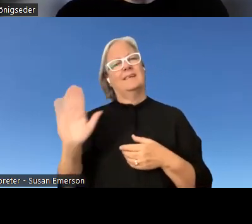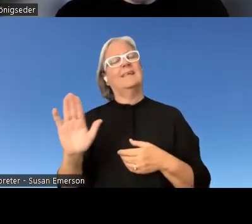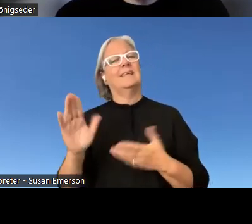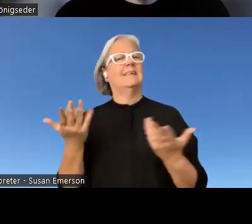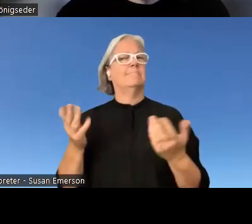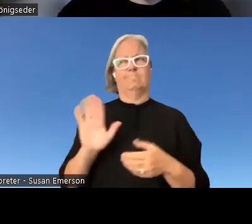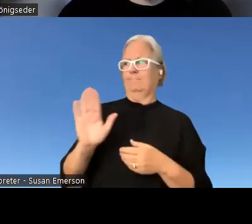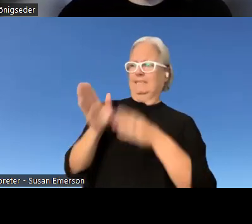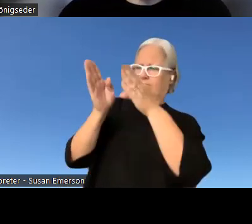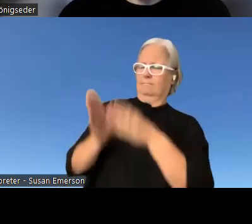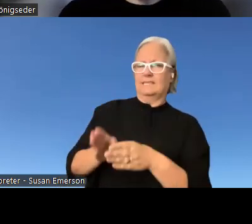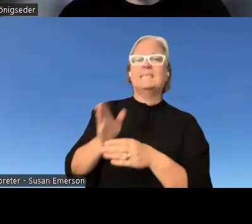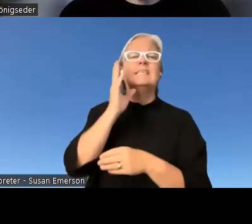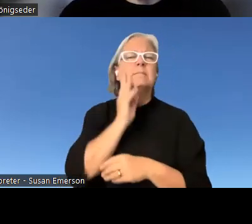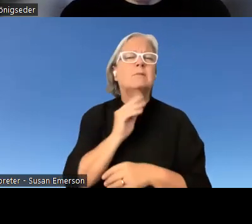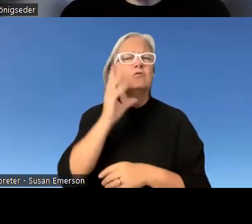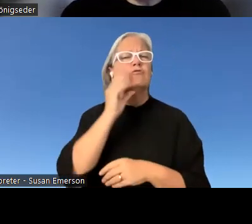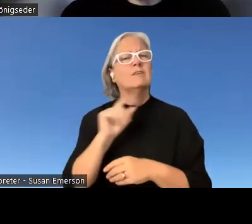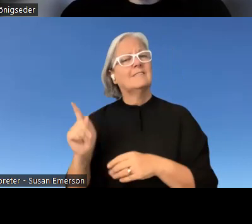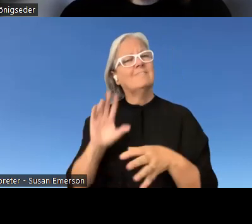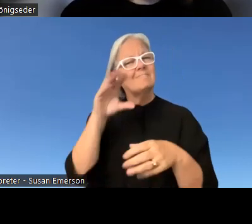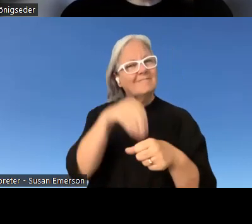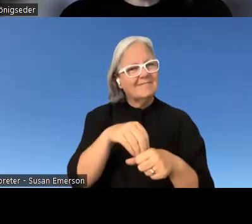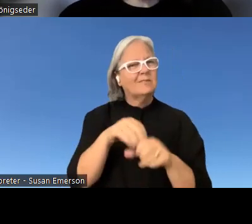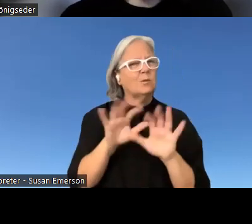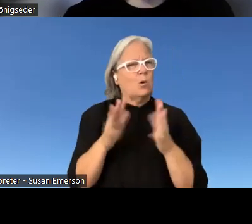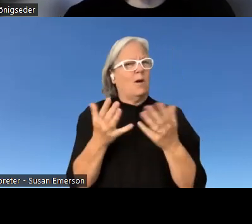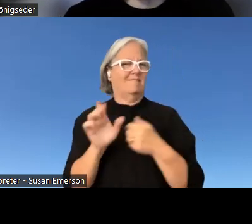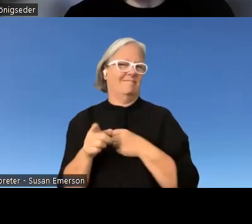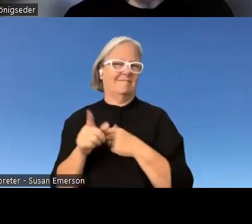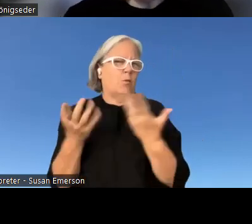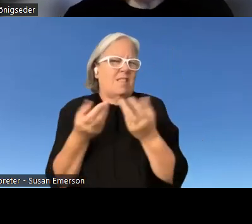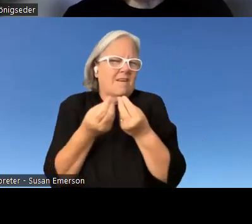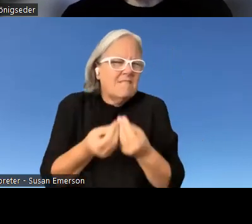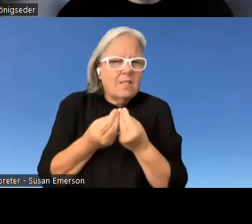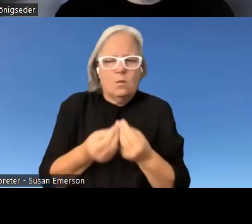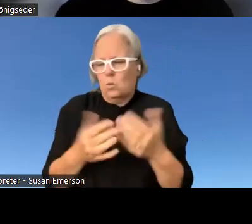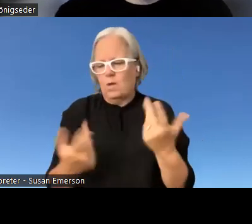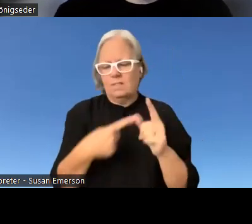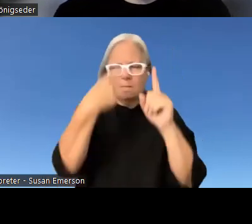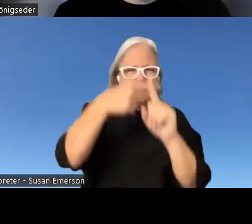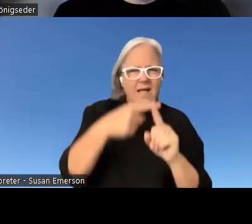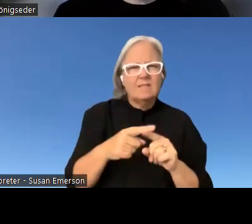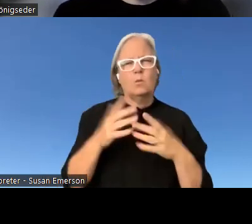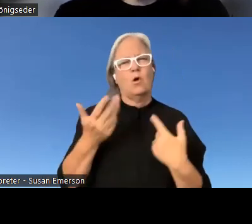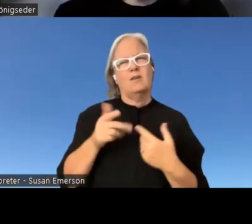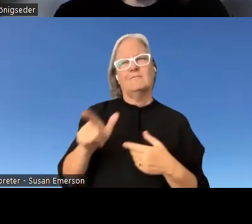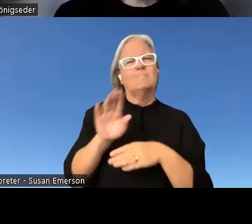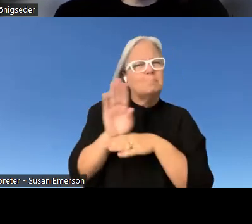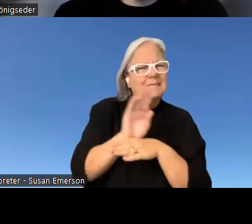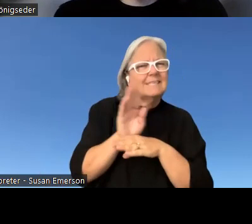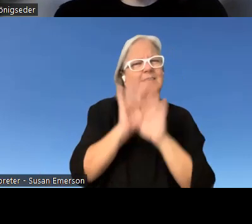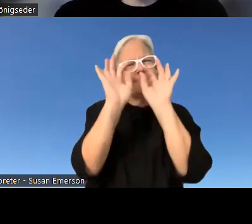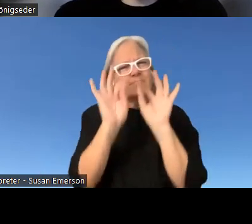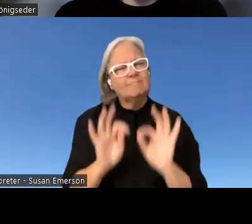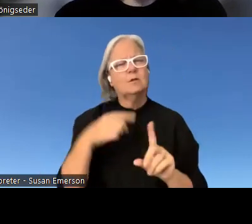Project awardee and having joined the Zero Project Network, what this means for a business. It's an opportunity